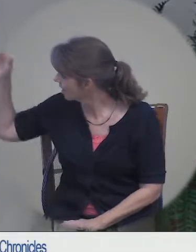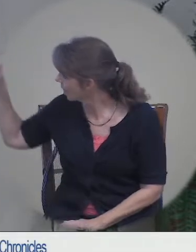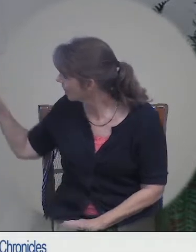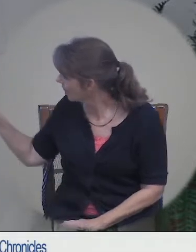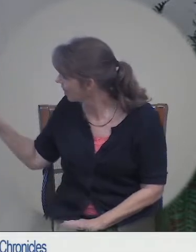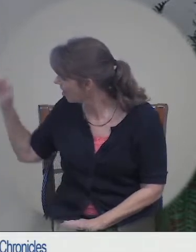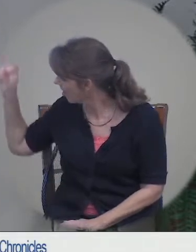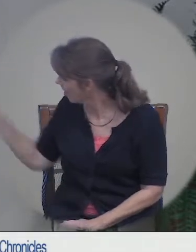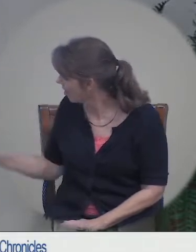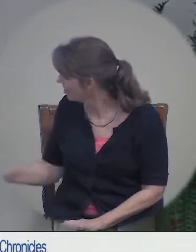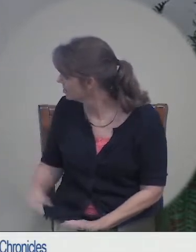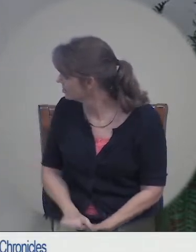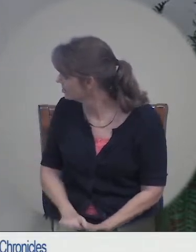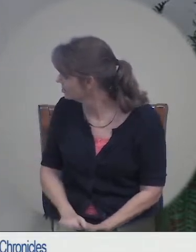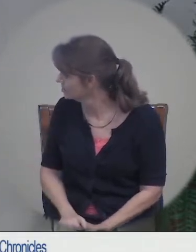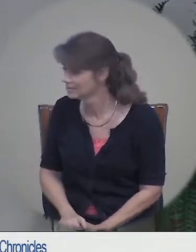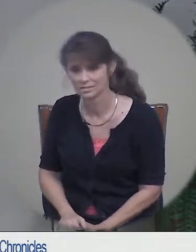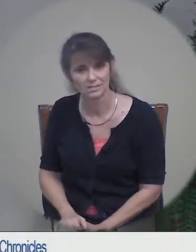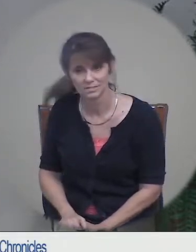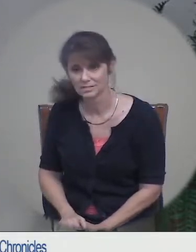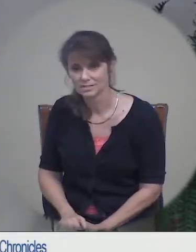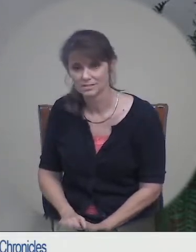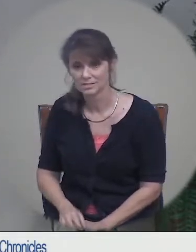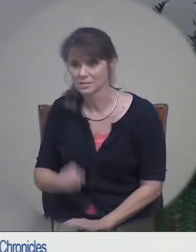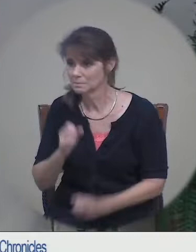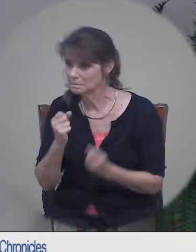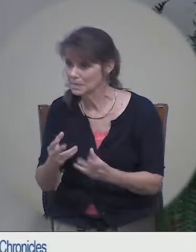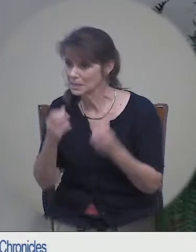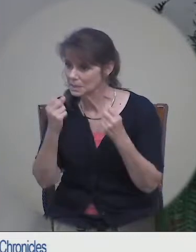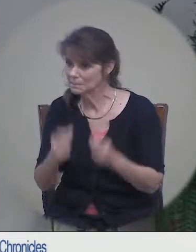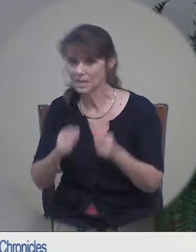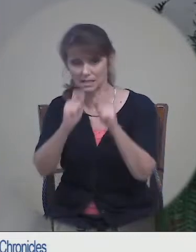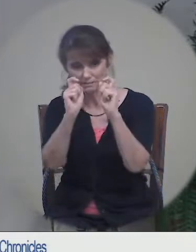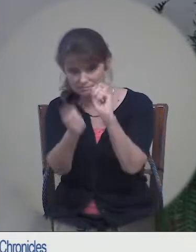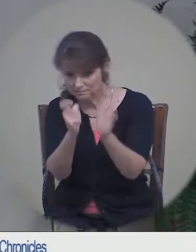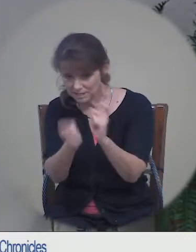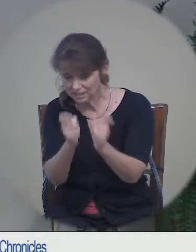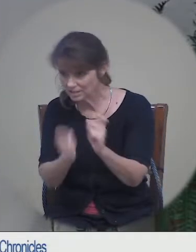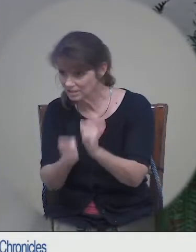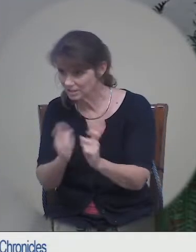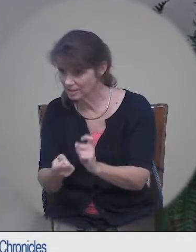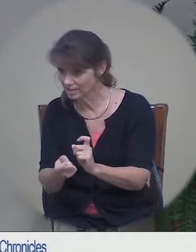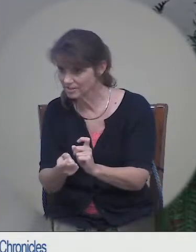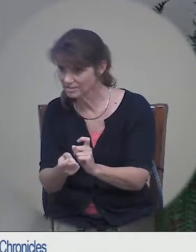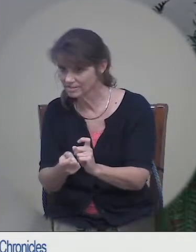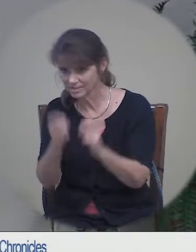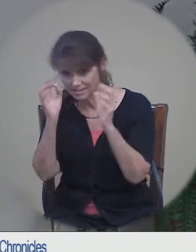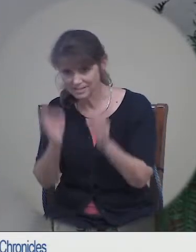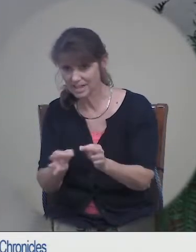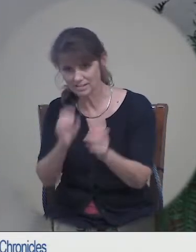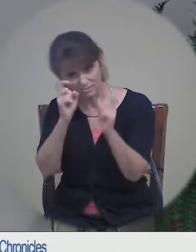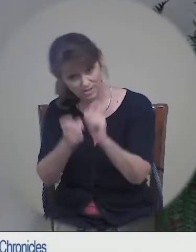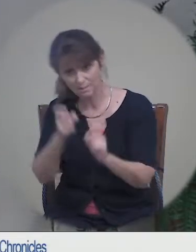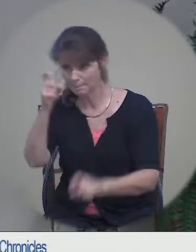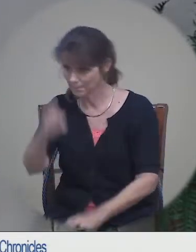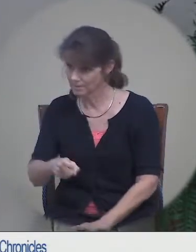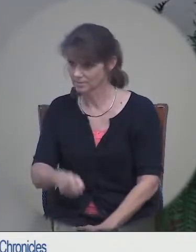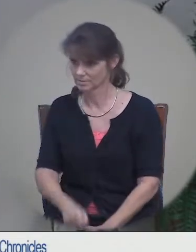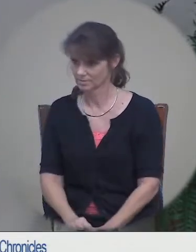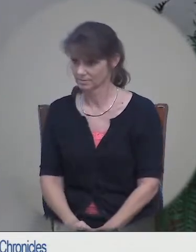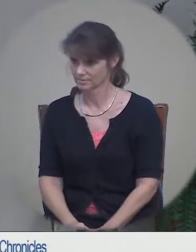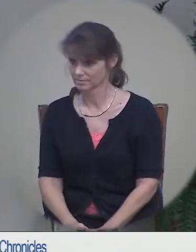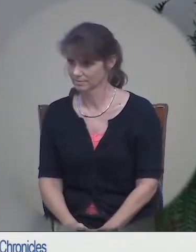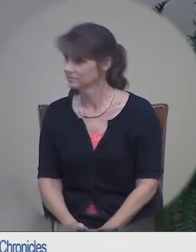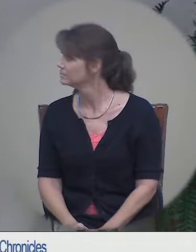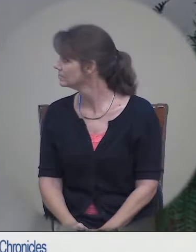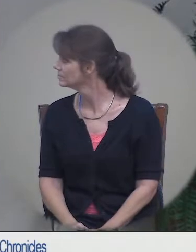the temple of God. All kinds of reforms that he set out. And so what I want us to do in our time together